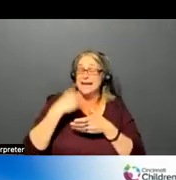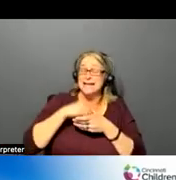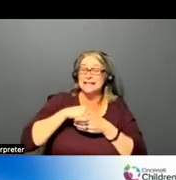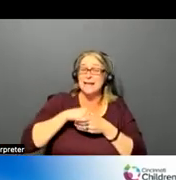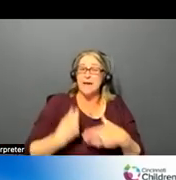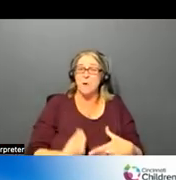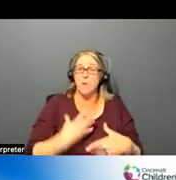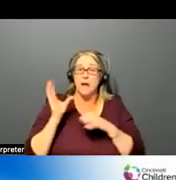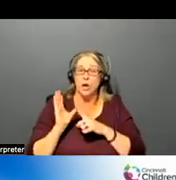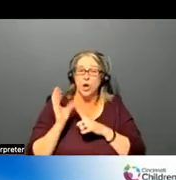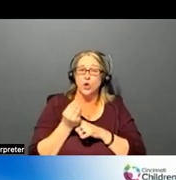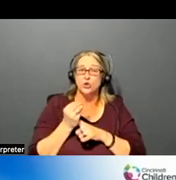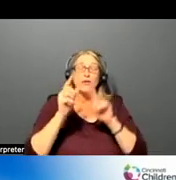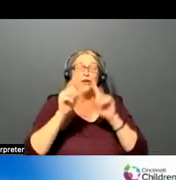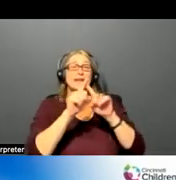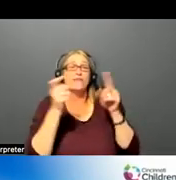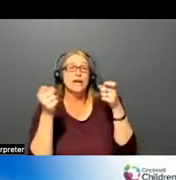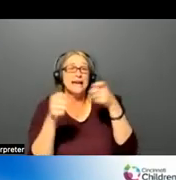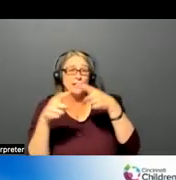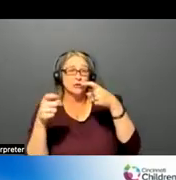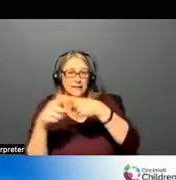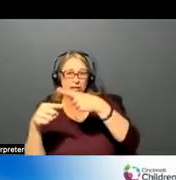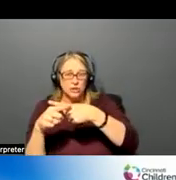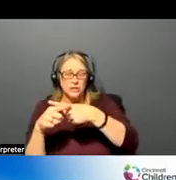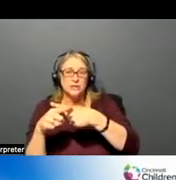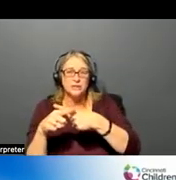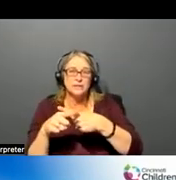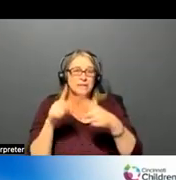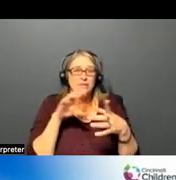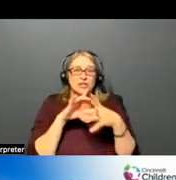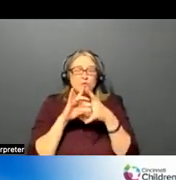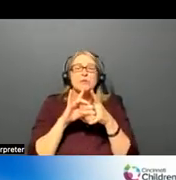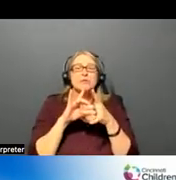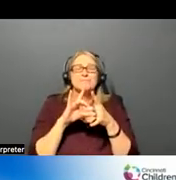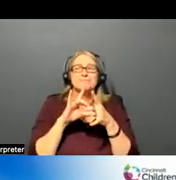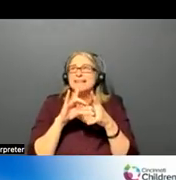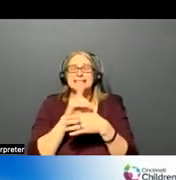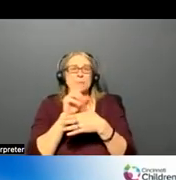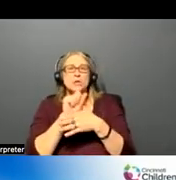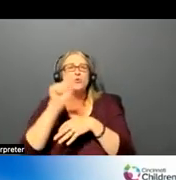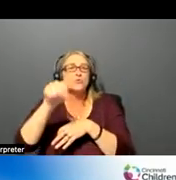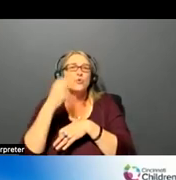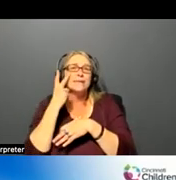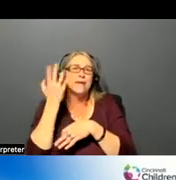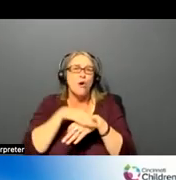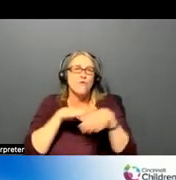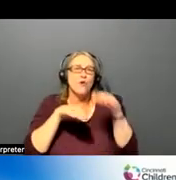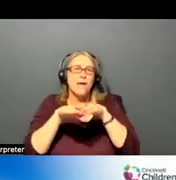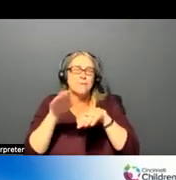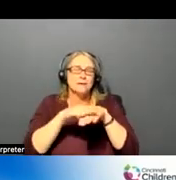culture, there are intersections within white culture, especially in relations of disability, that you can see the overlapping of